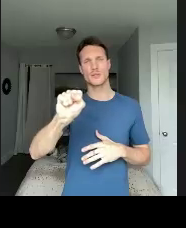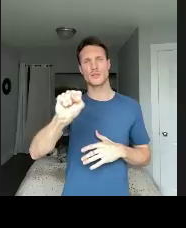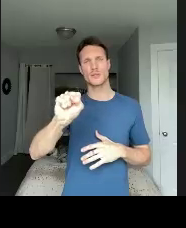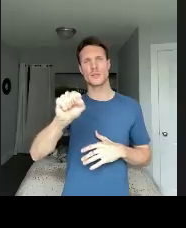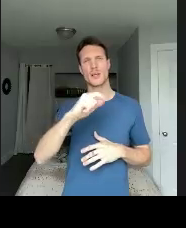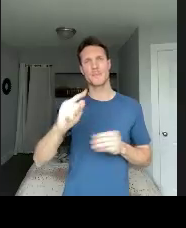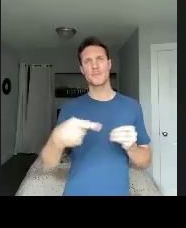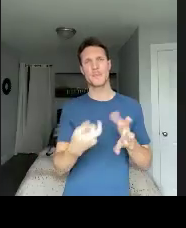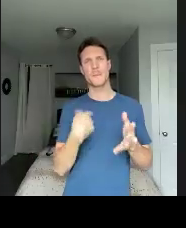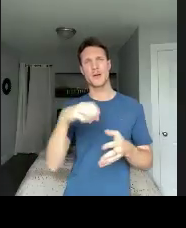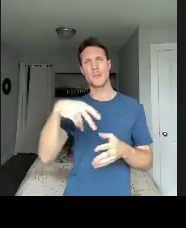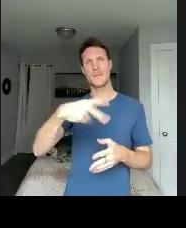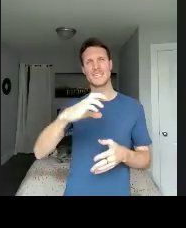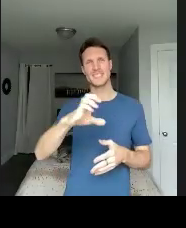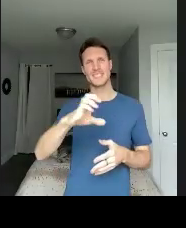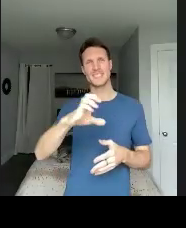restrictions?